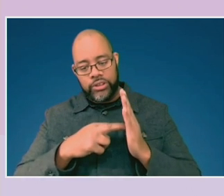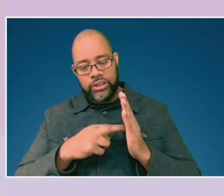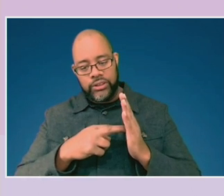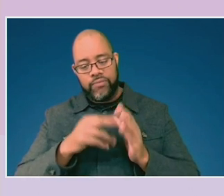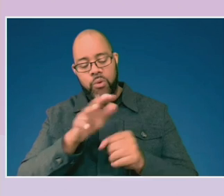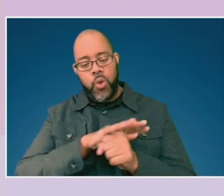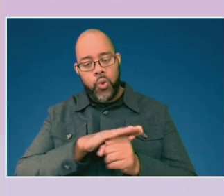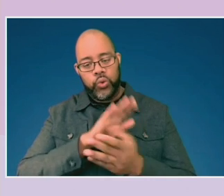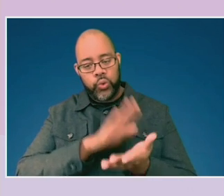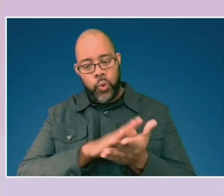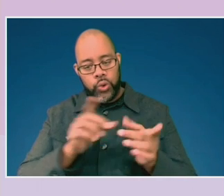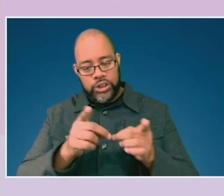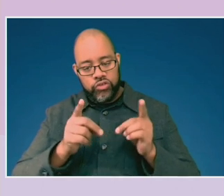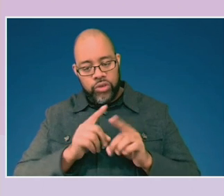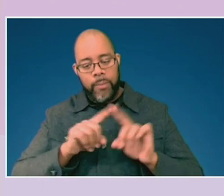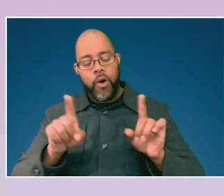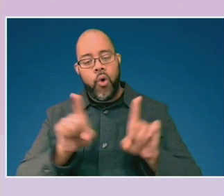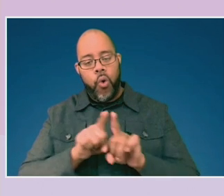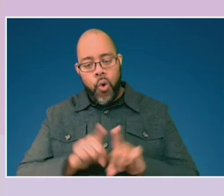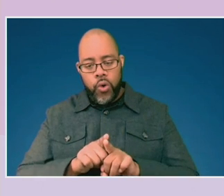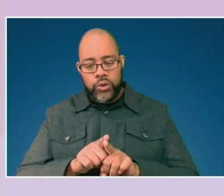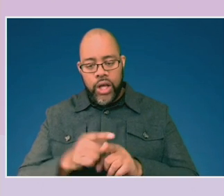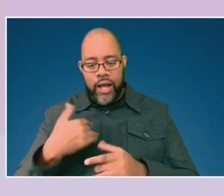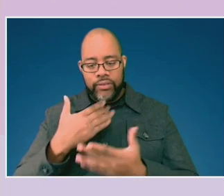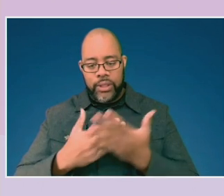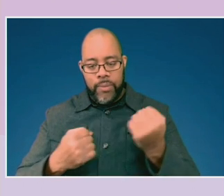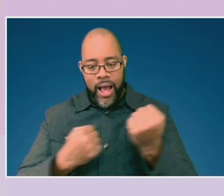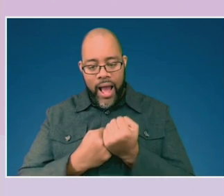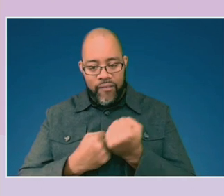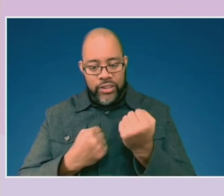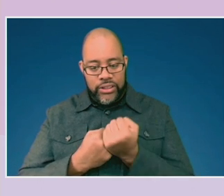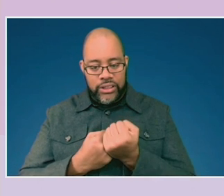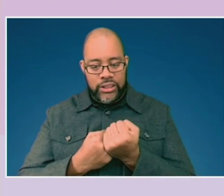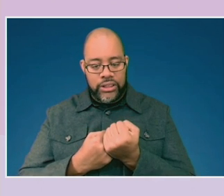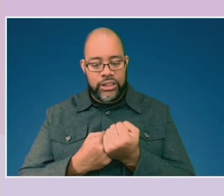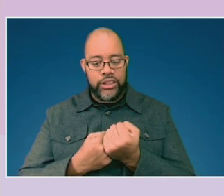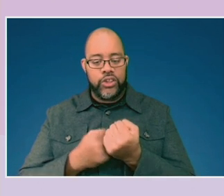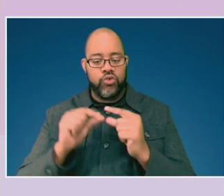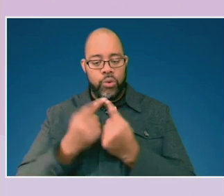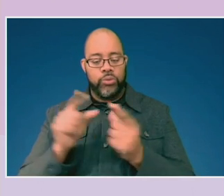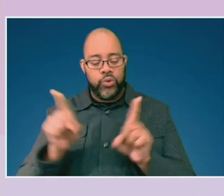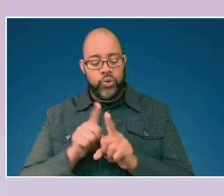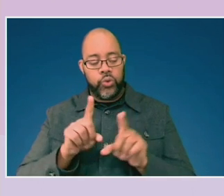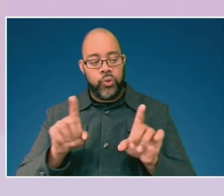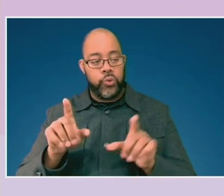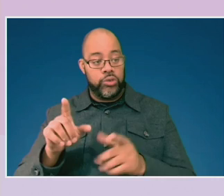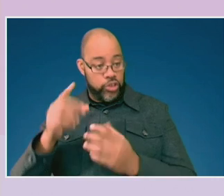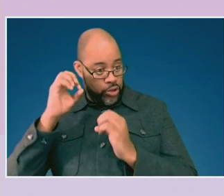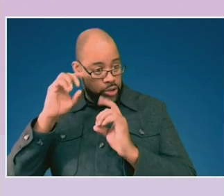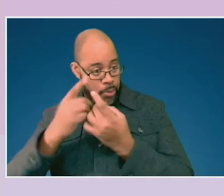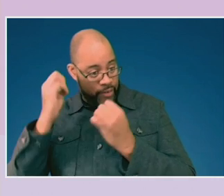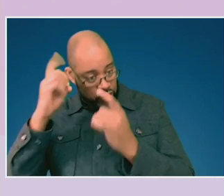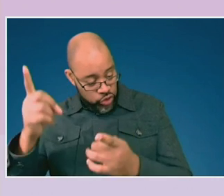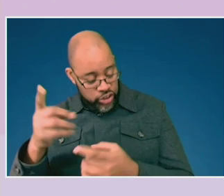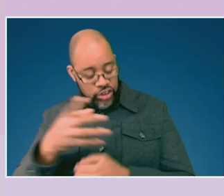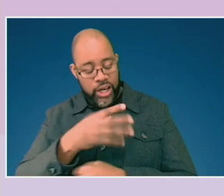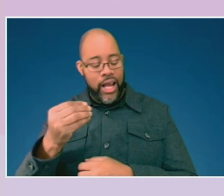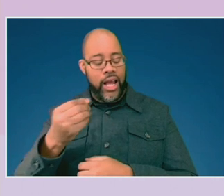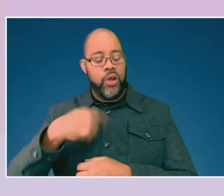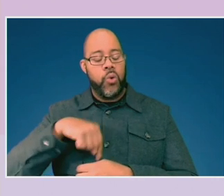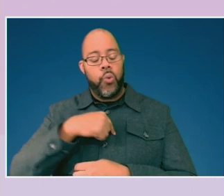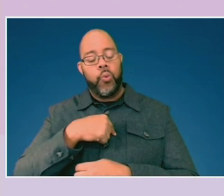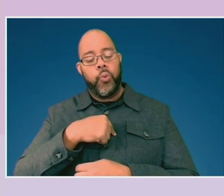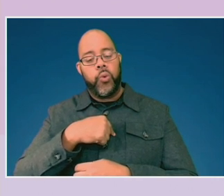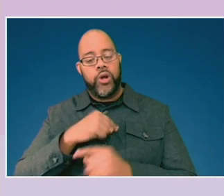school districts, but we also have some advocacy groups as well as the Department of Education. And we're a group